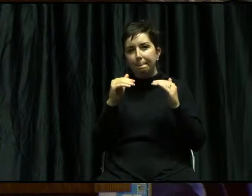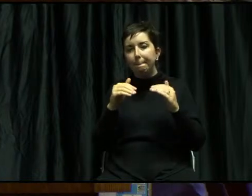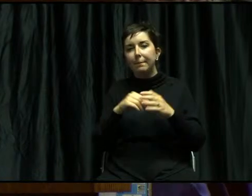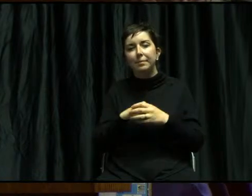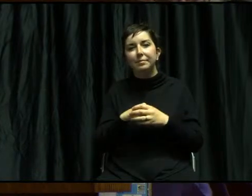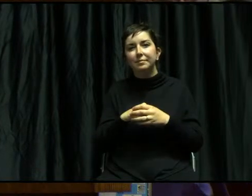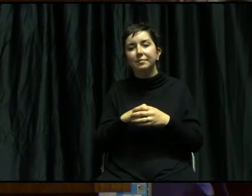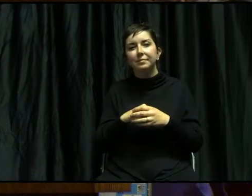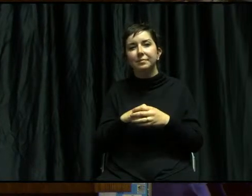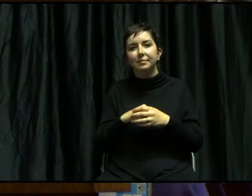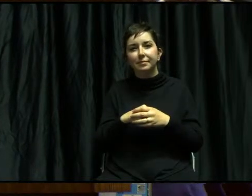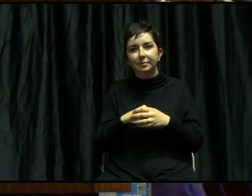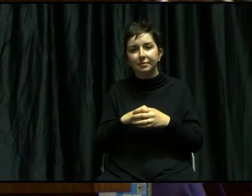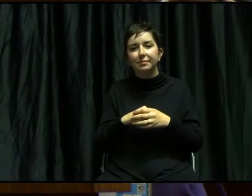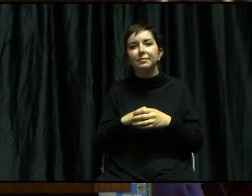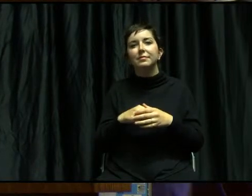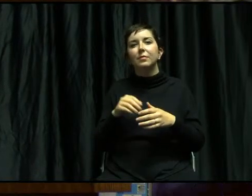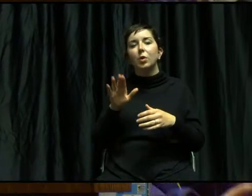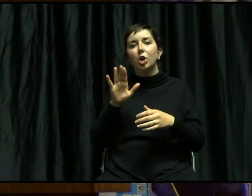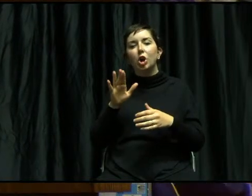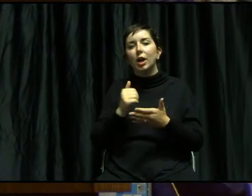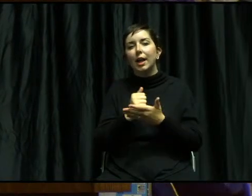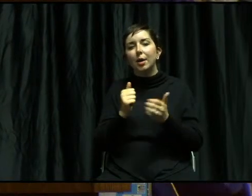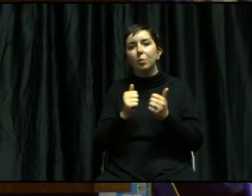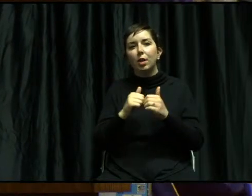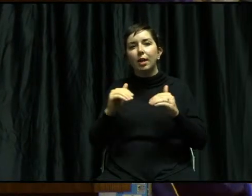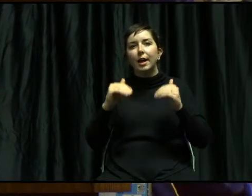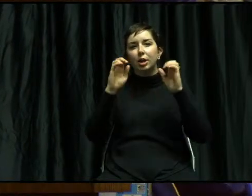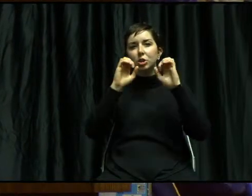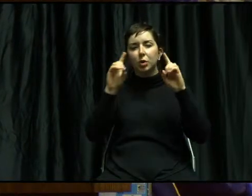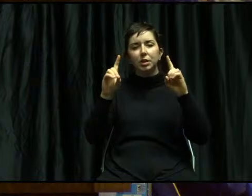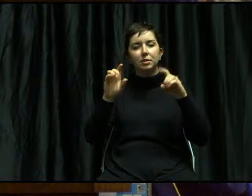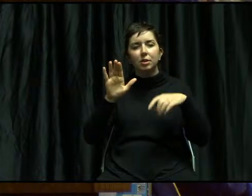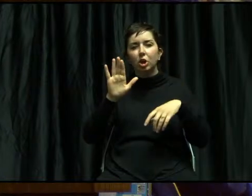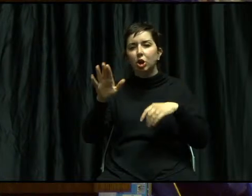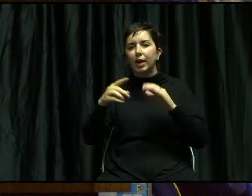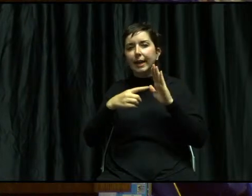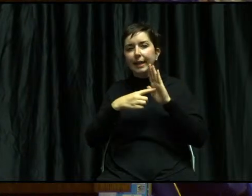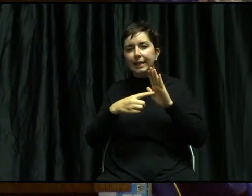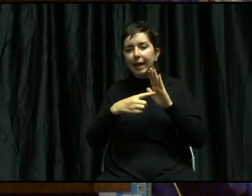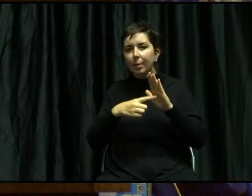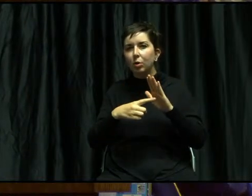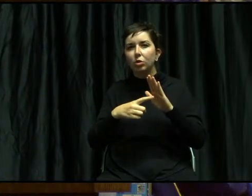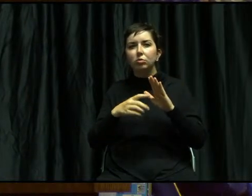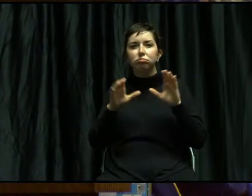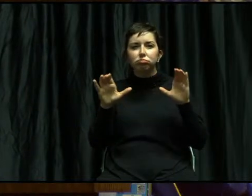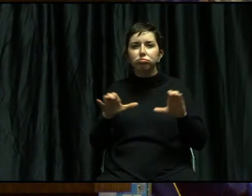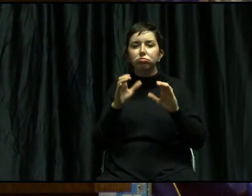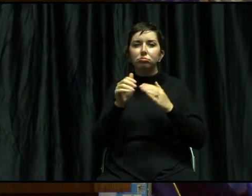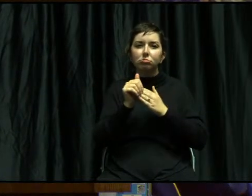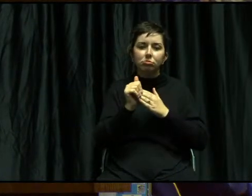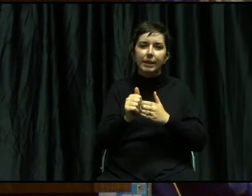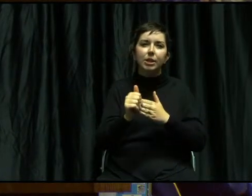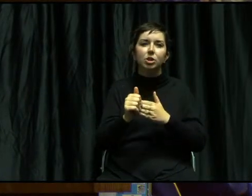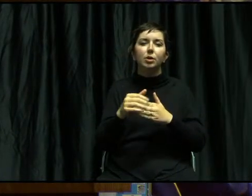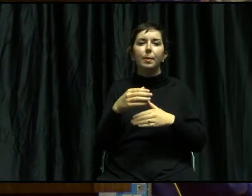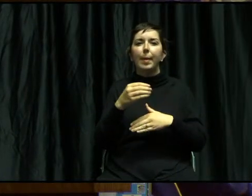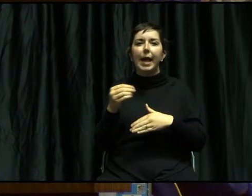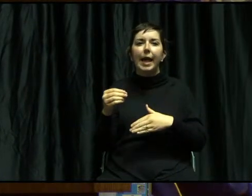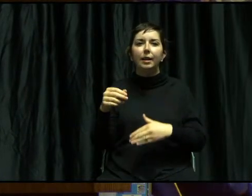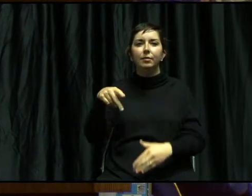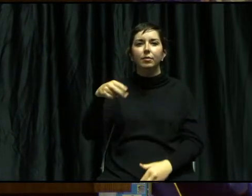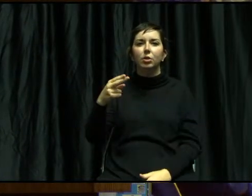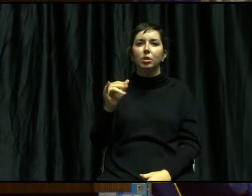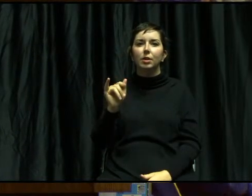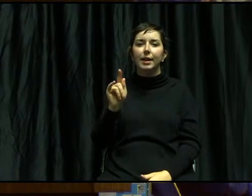Utah system of higher education, for her exemplary demonstrations of leadership and philanthropy,